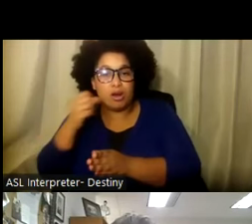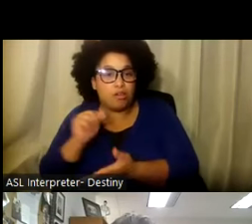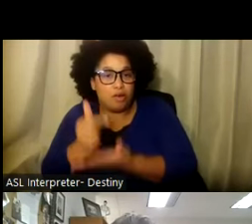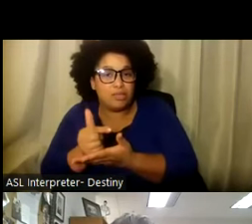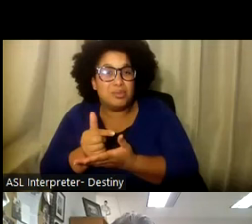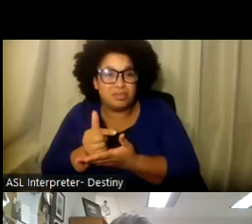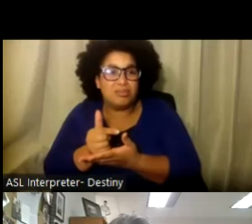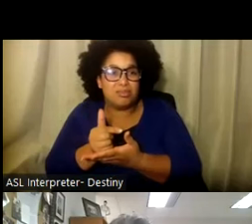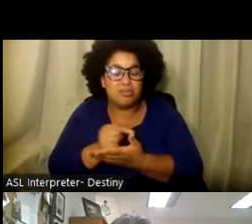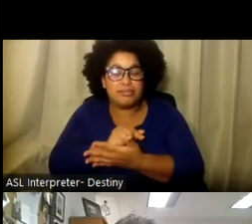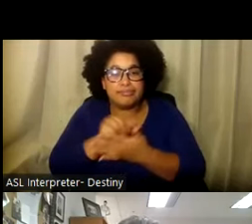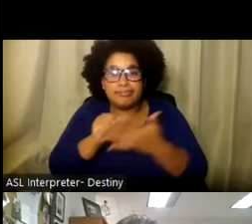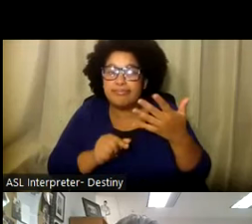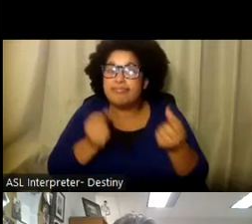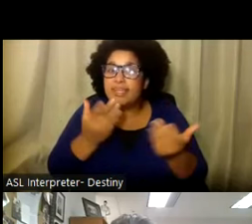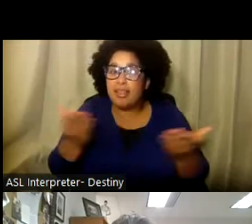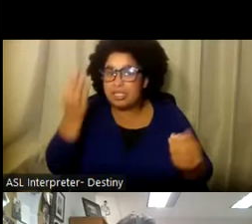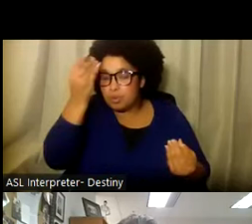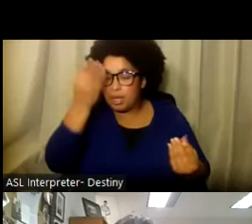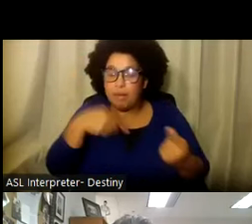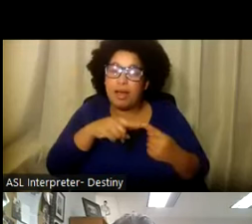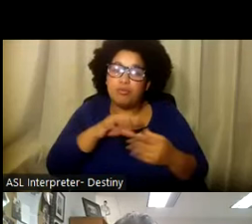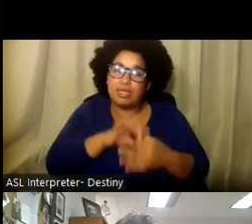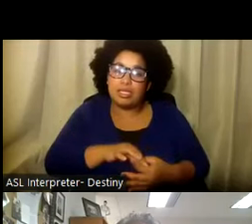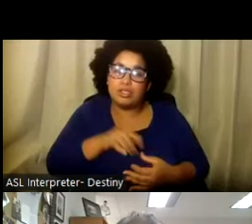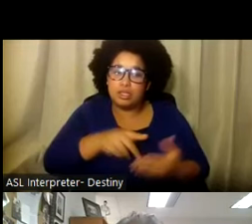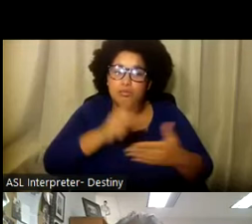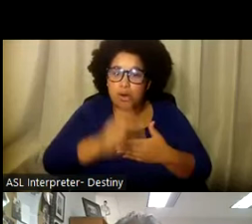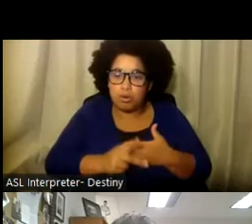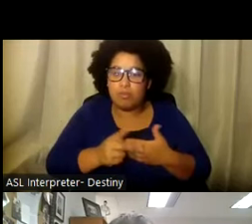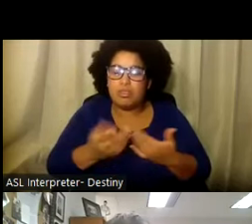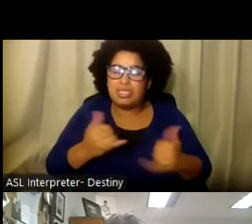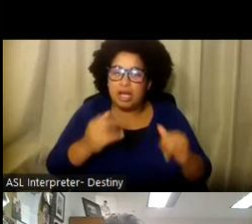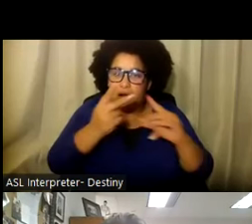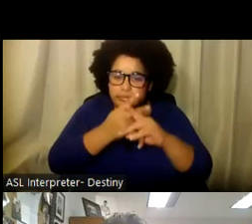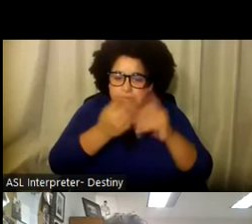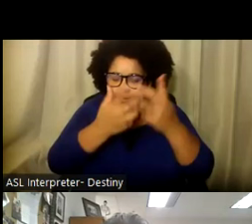there are quite a few different things that are needing to be worked out.